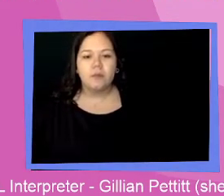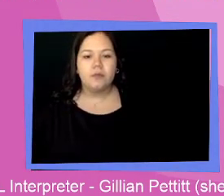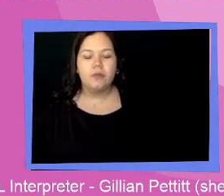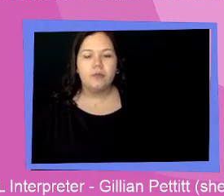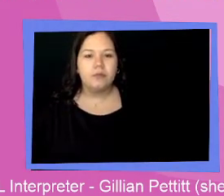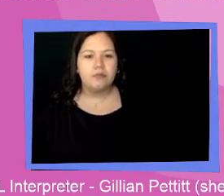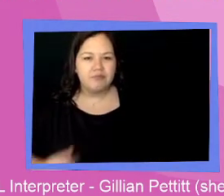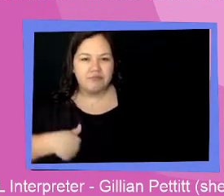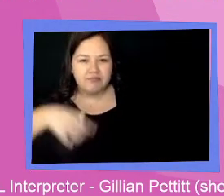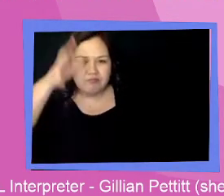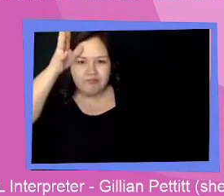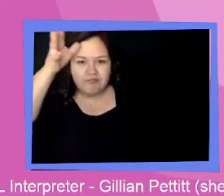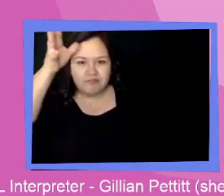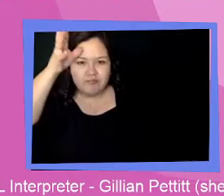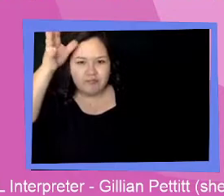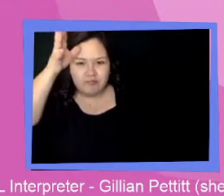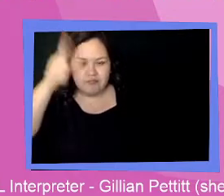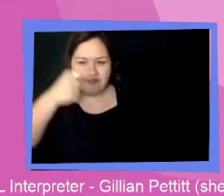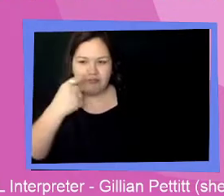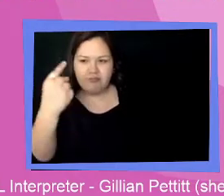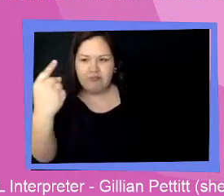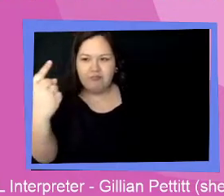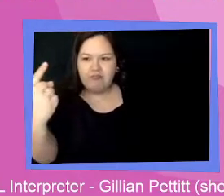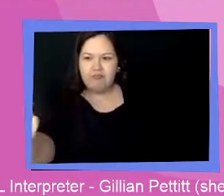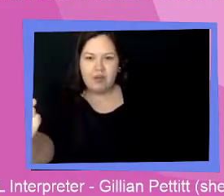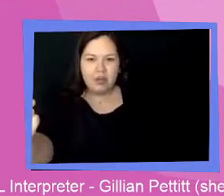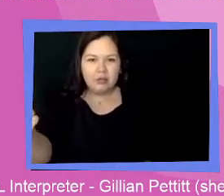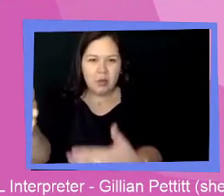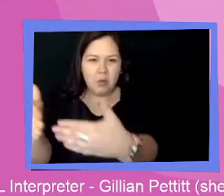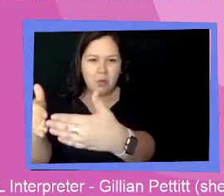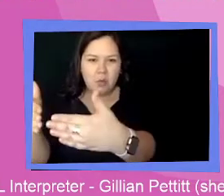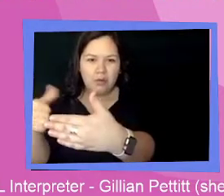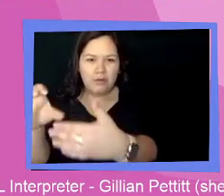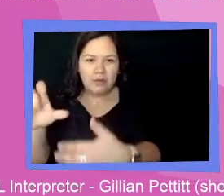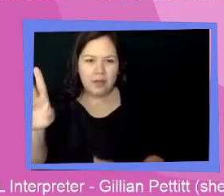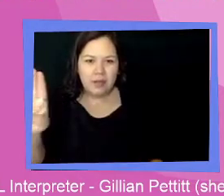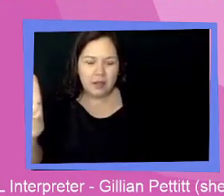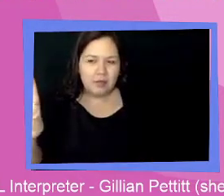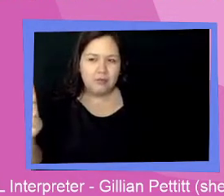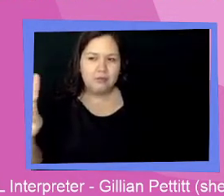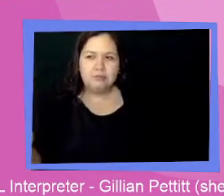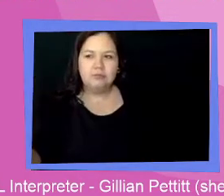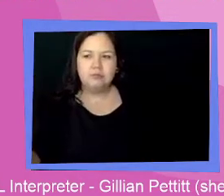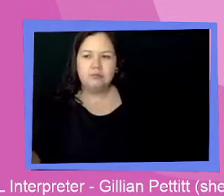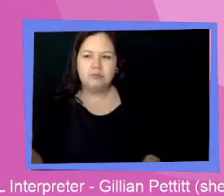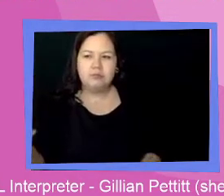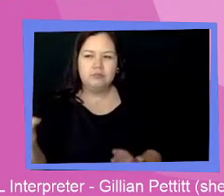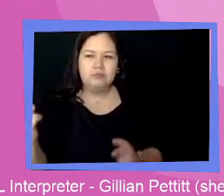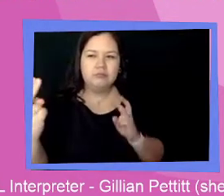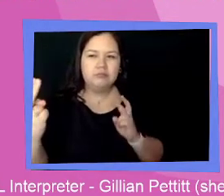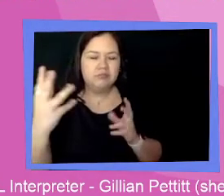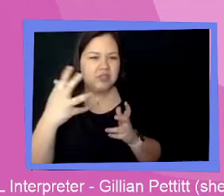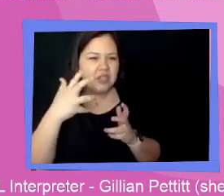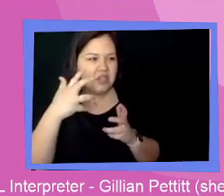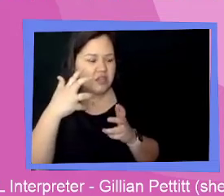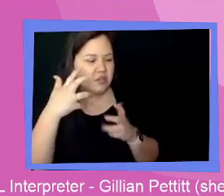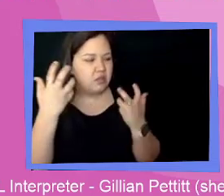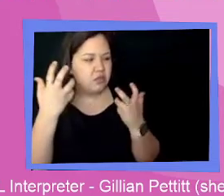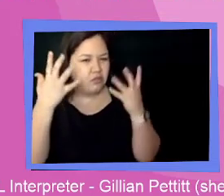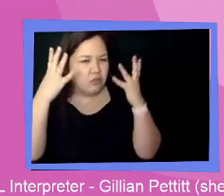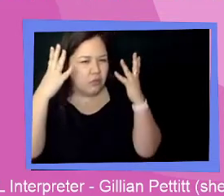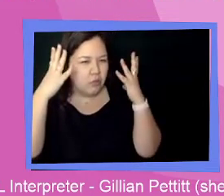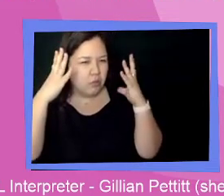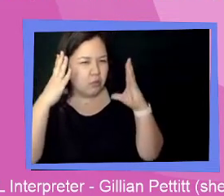My father stands in the corner of the club, angry, dark-featured,